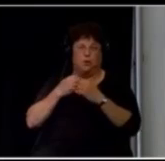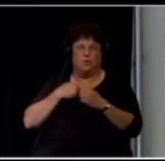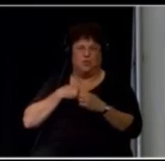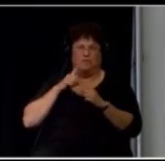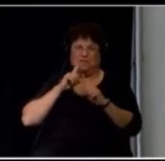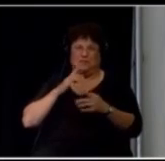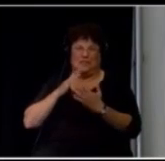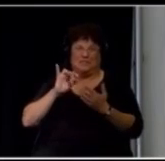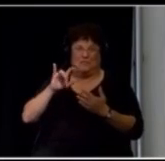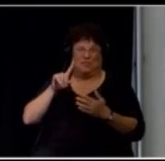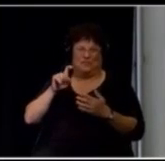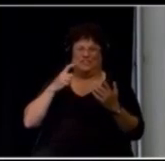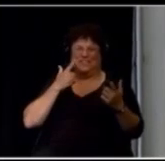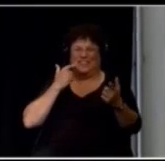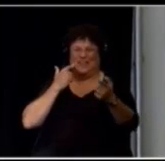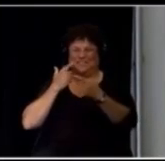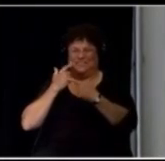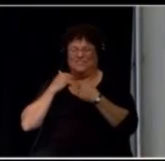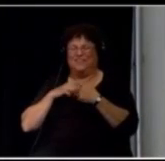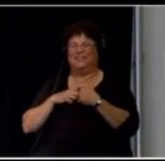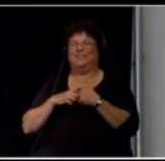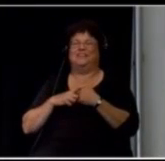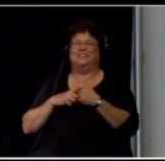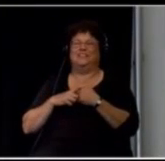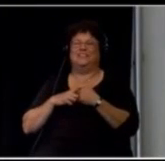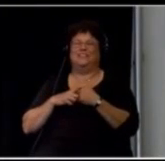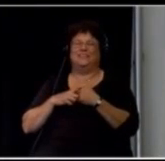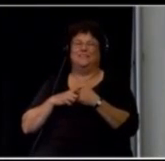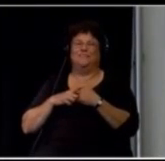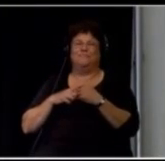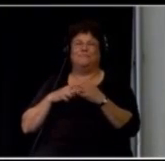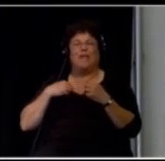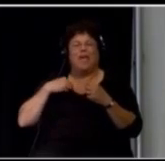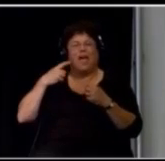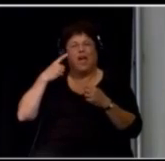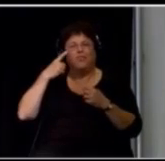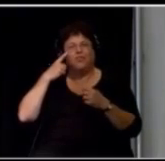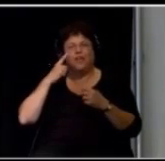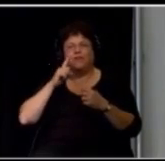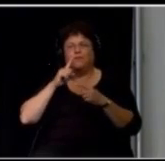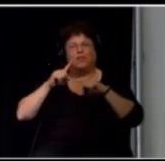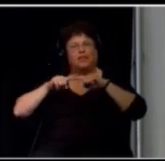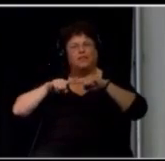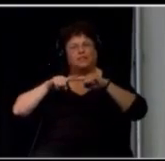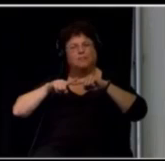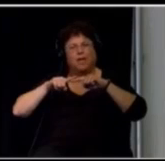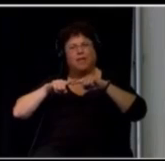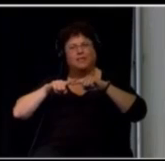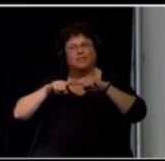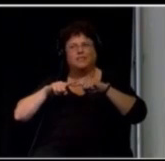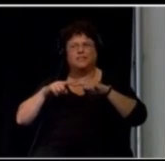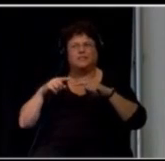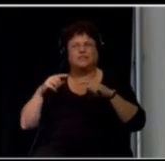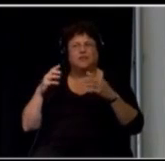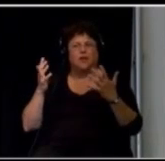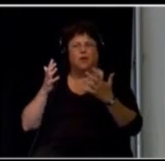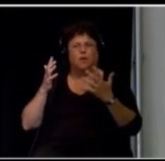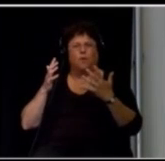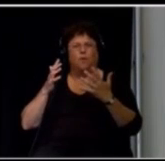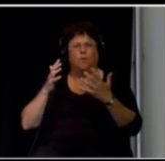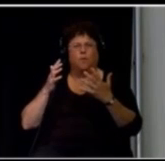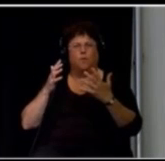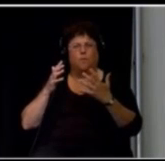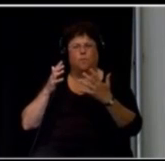questions. But I think it really depends on what the application is